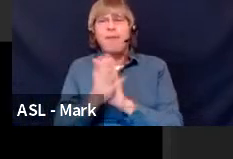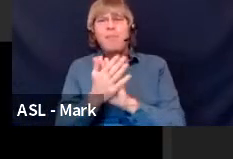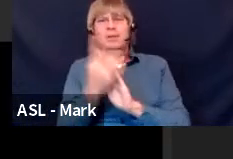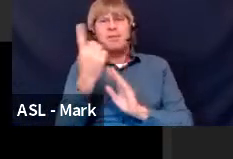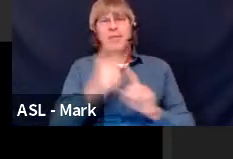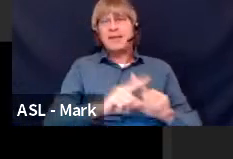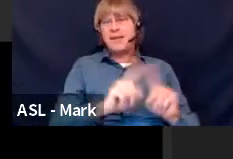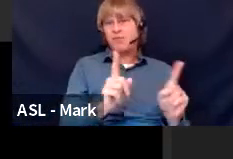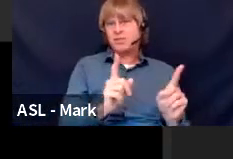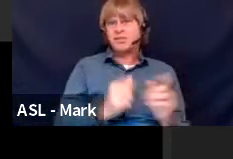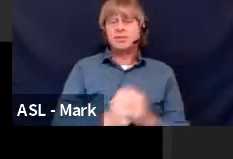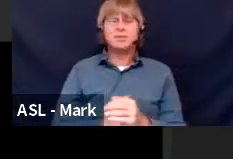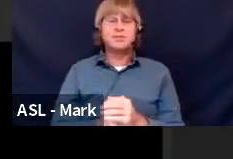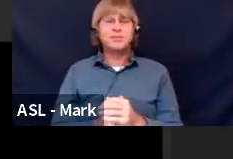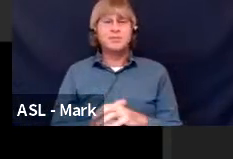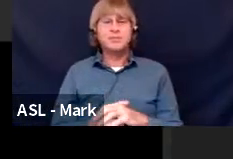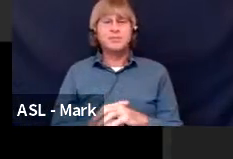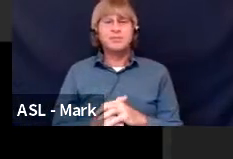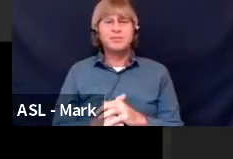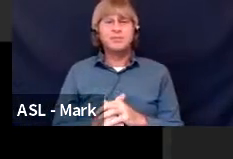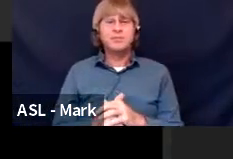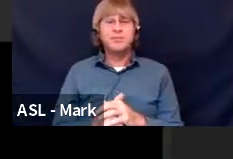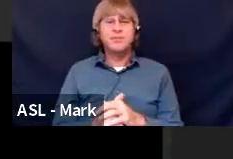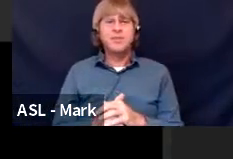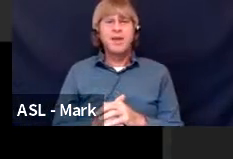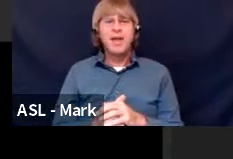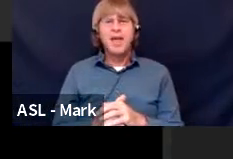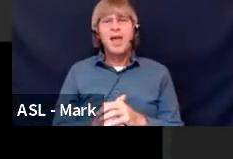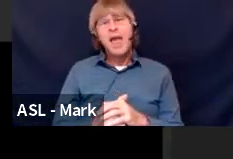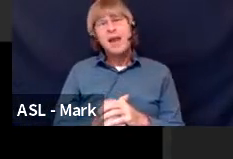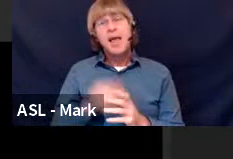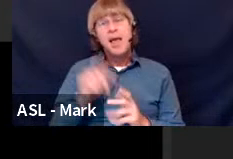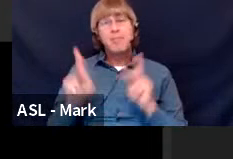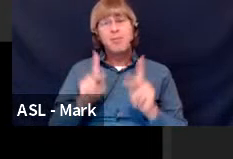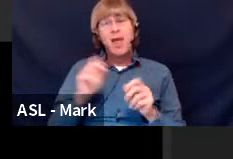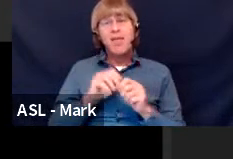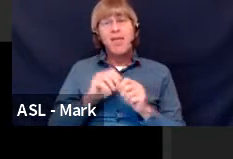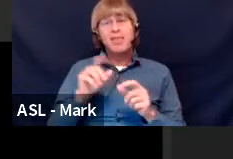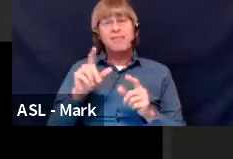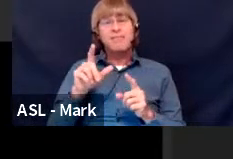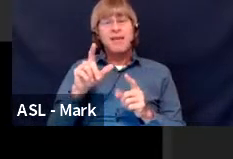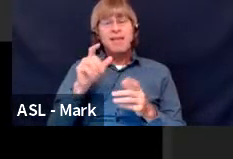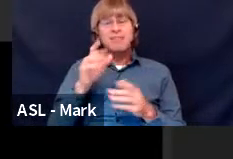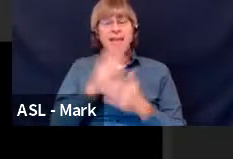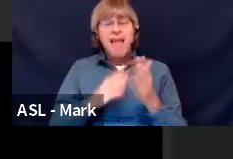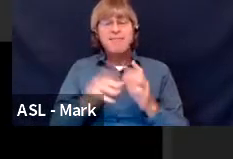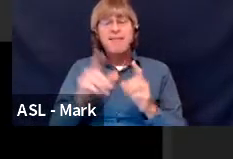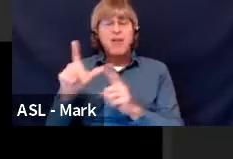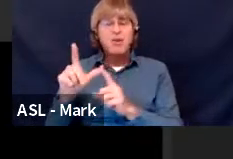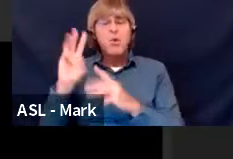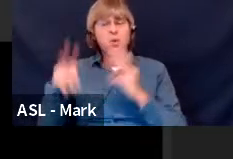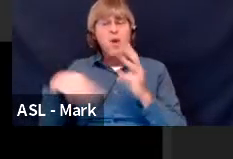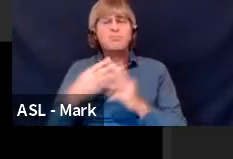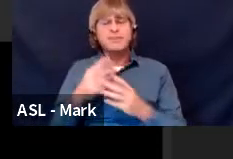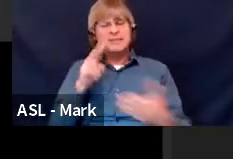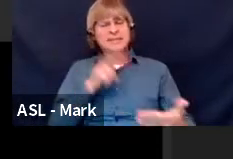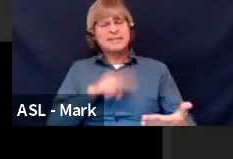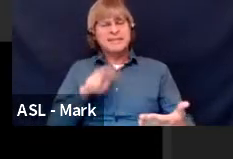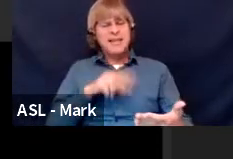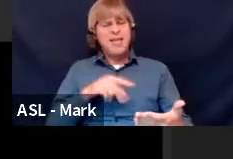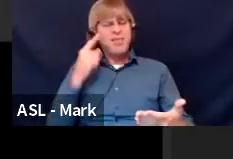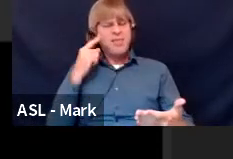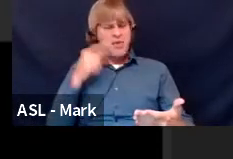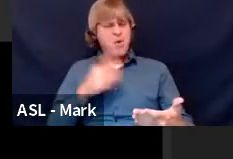pass for something else. And people in the hand lettering world have, you know, seen things that were really,